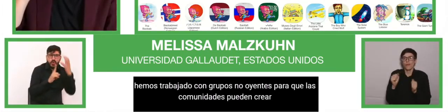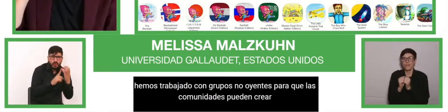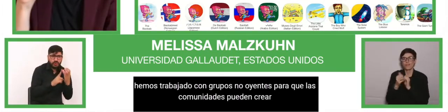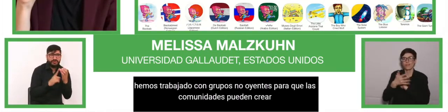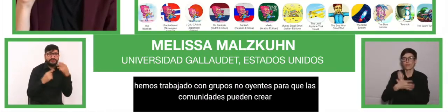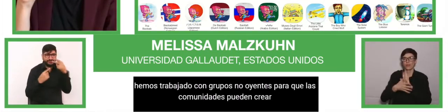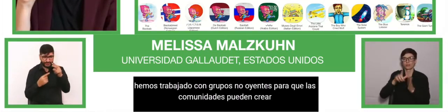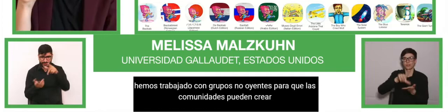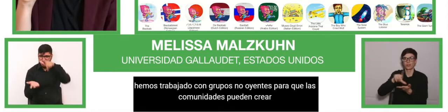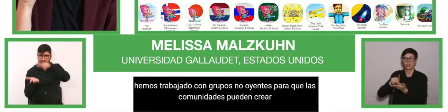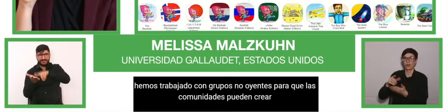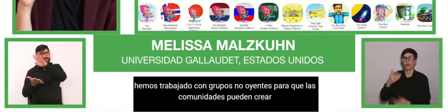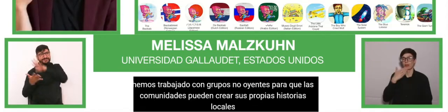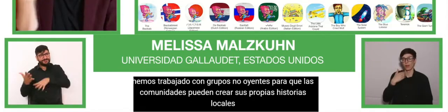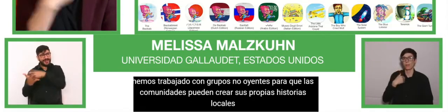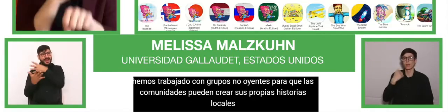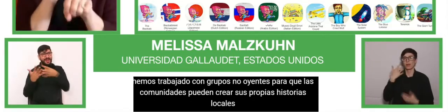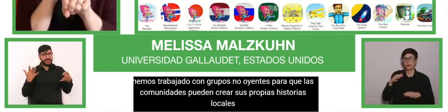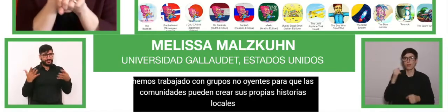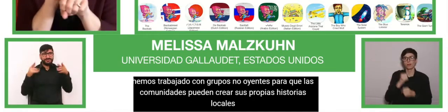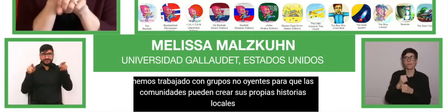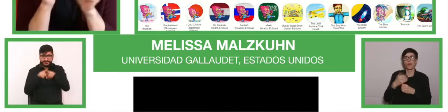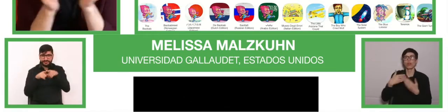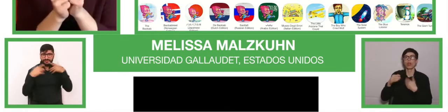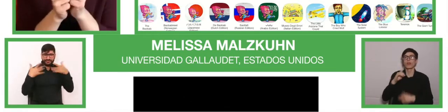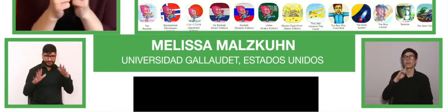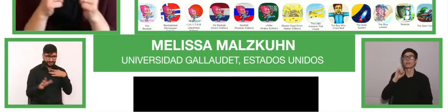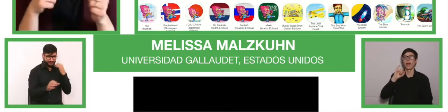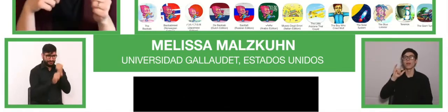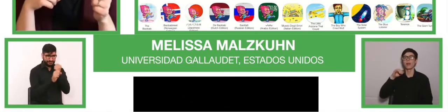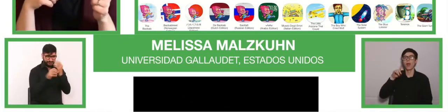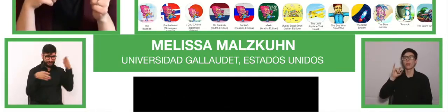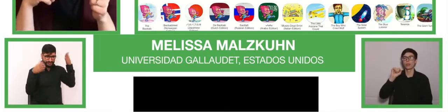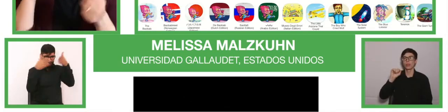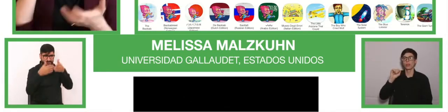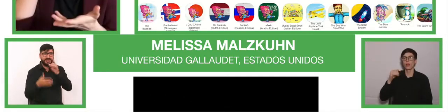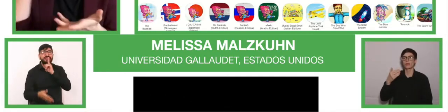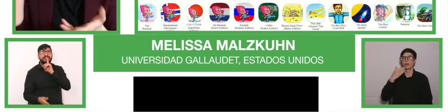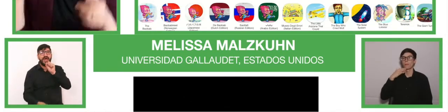with countries like Panama.